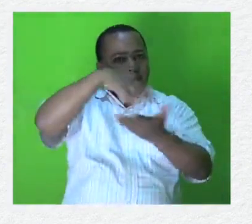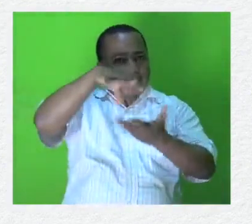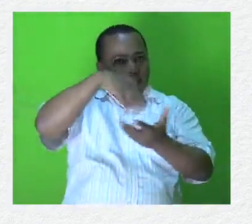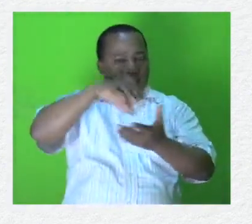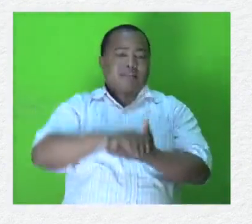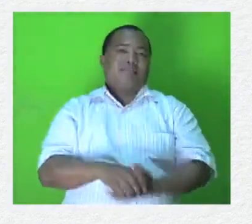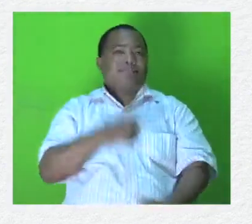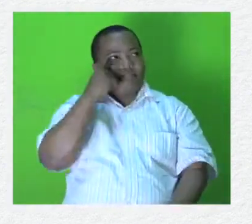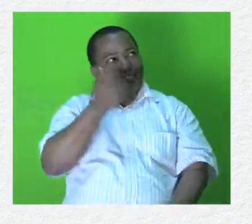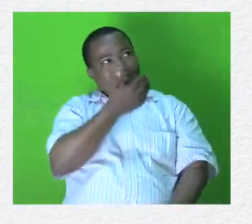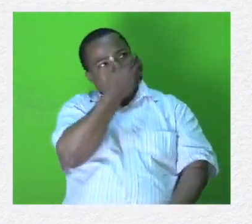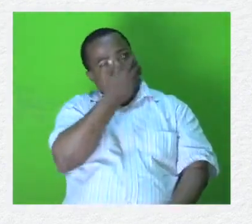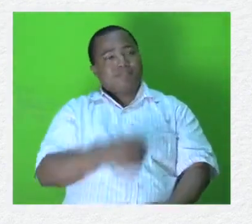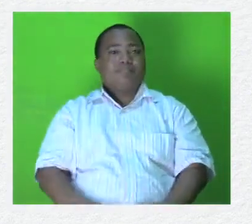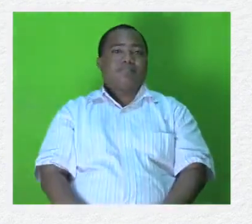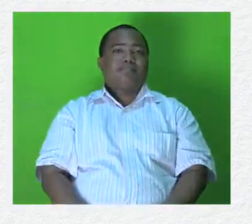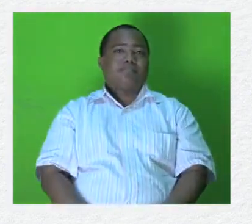mixture.